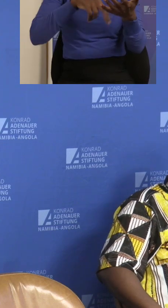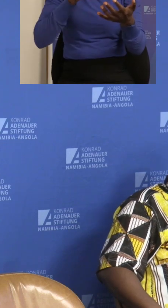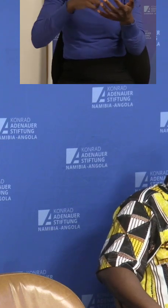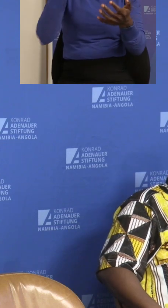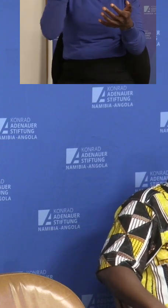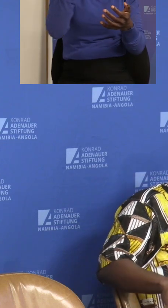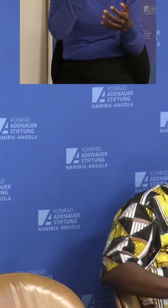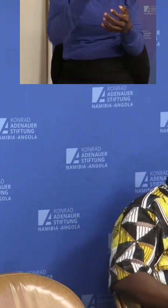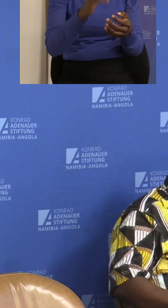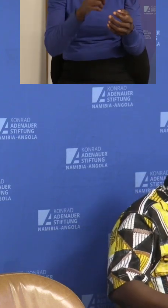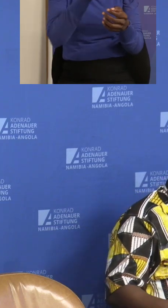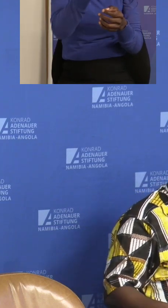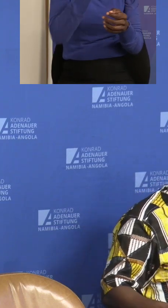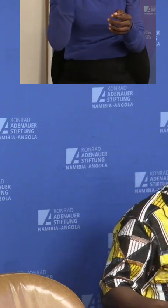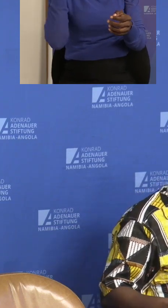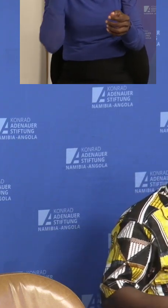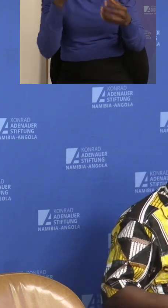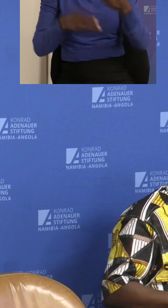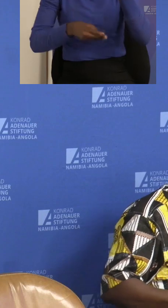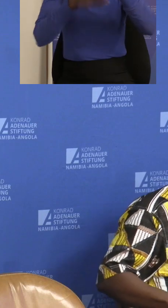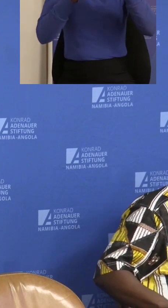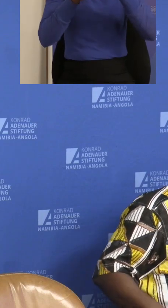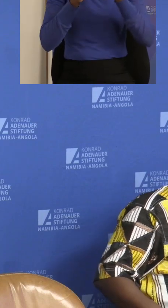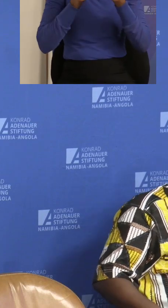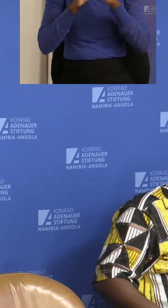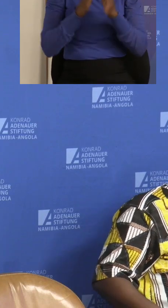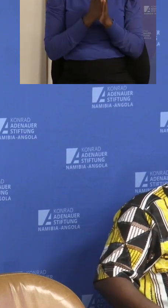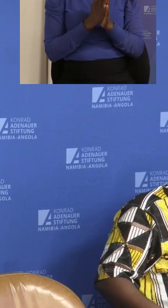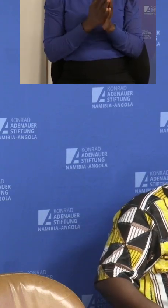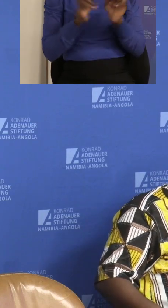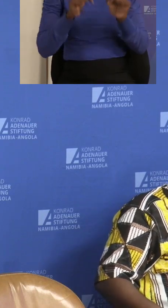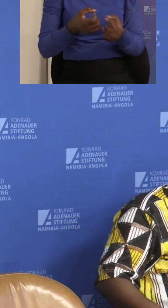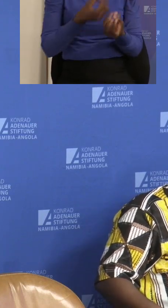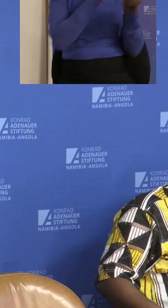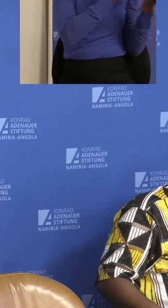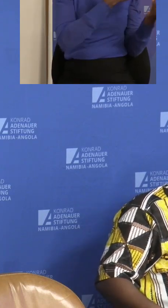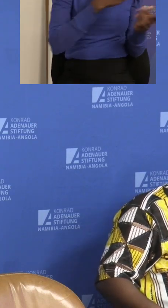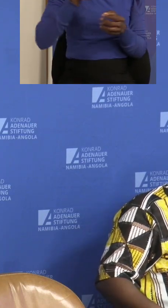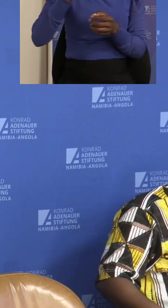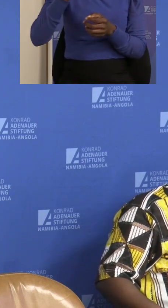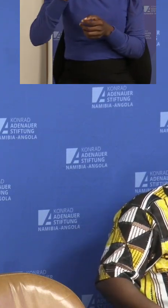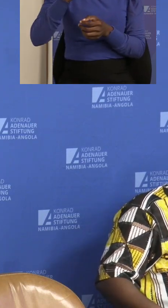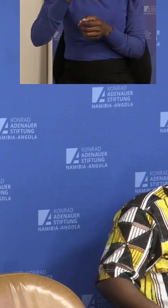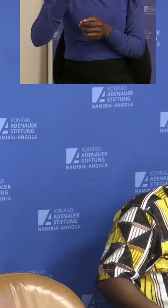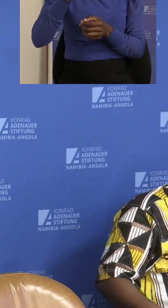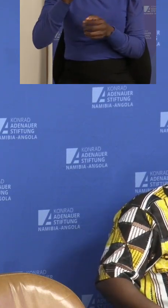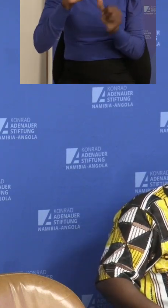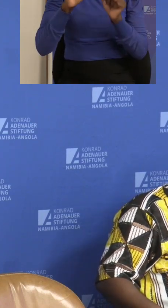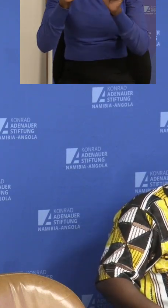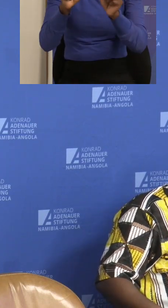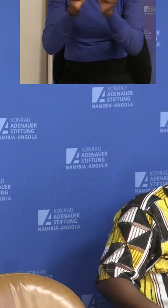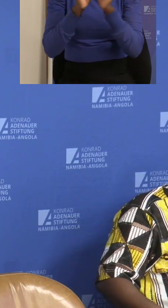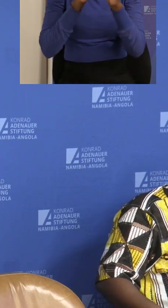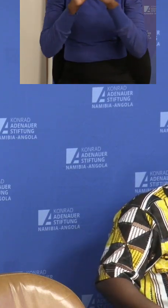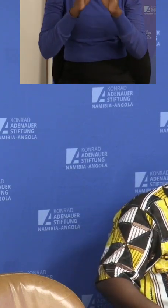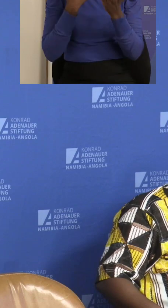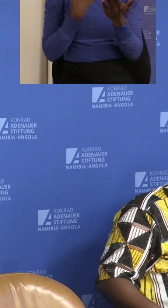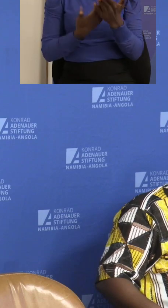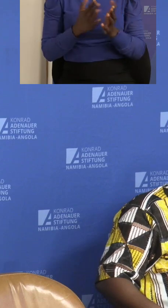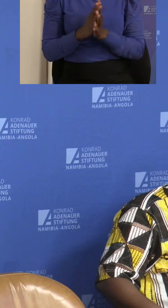also to make contribution to the discussion. So I will hand over now to my colleague, Claudia, to move on to the next point. Thank